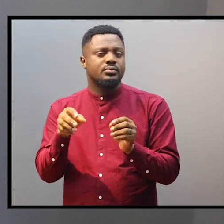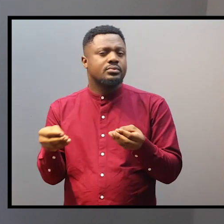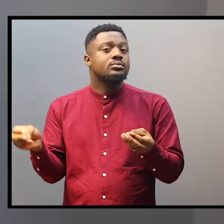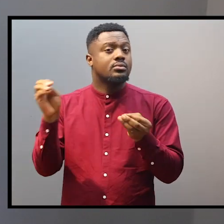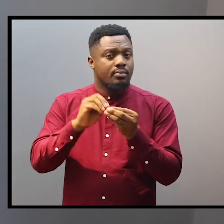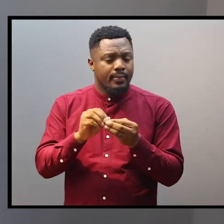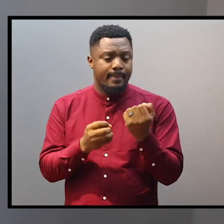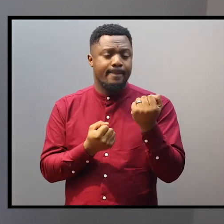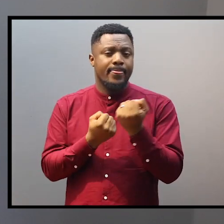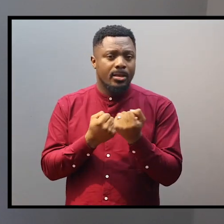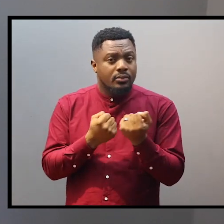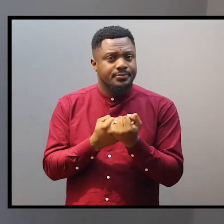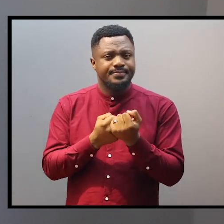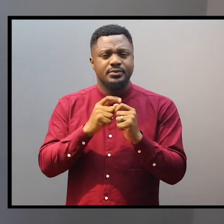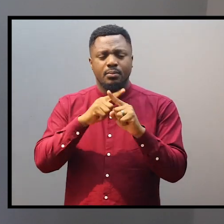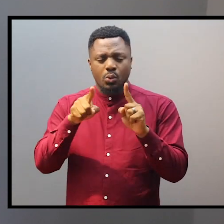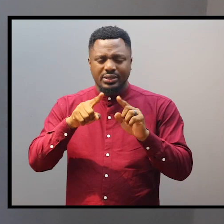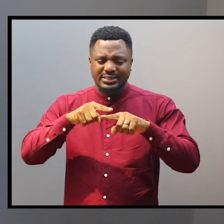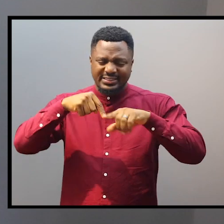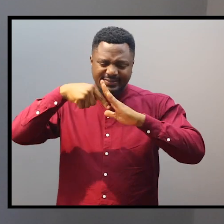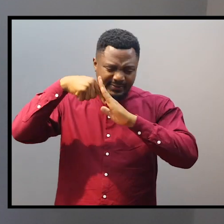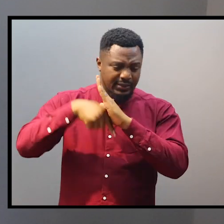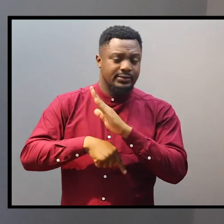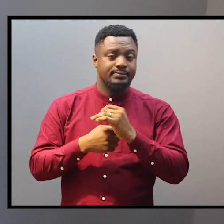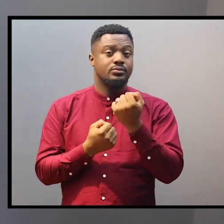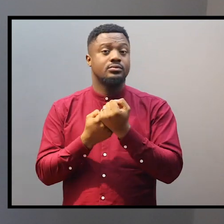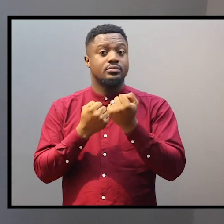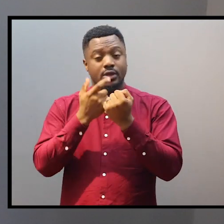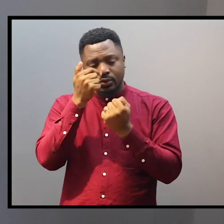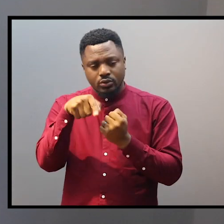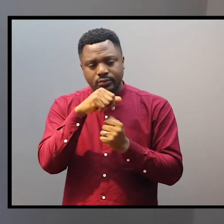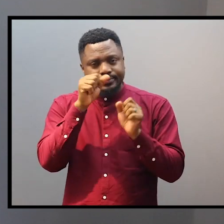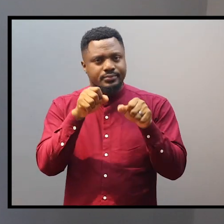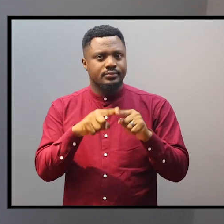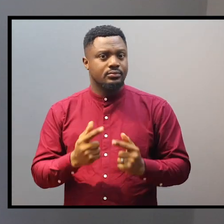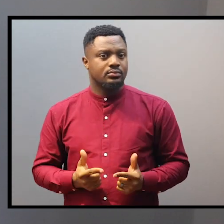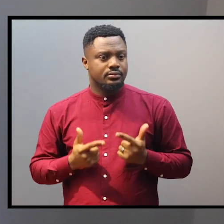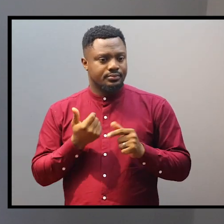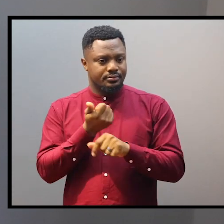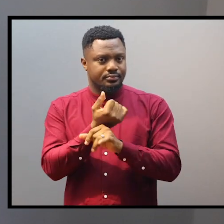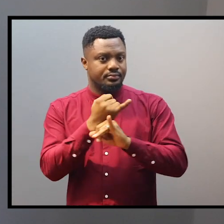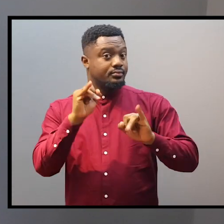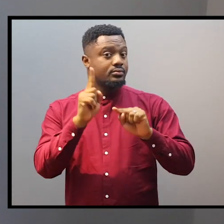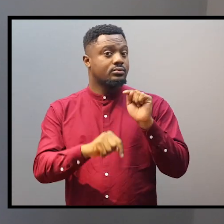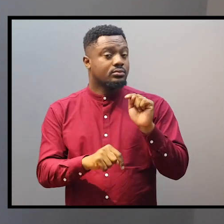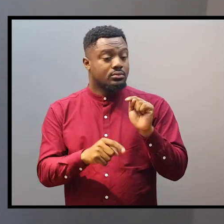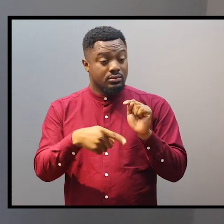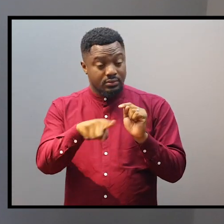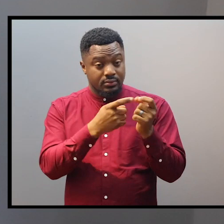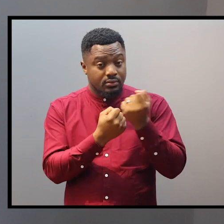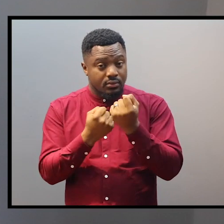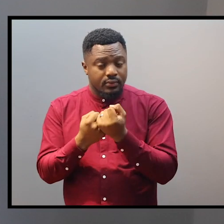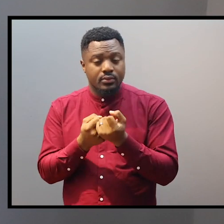may need more sophisticated and more detailed support because they are not able to live